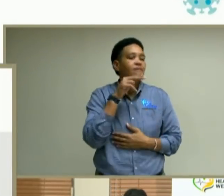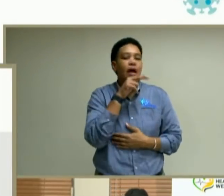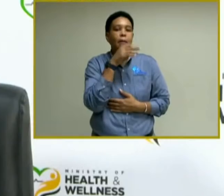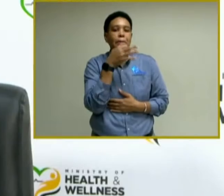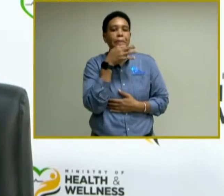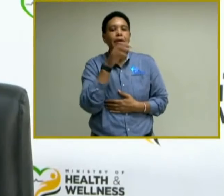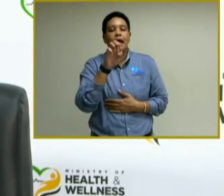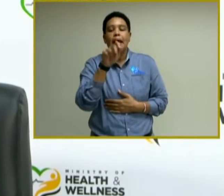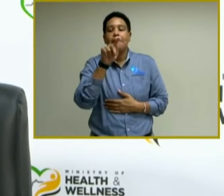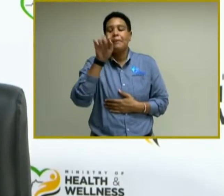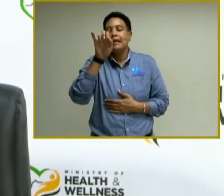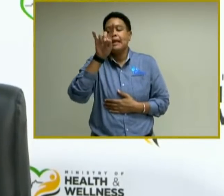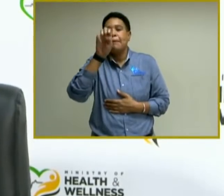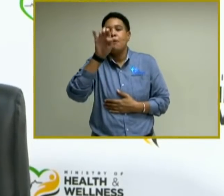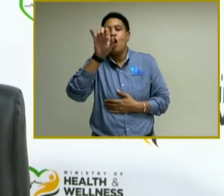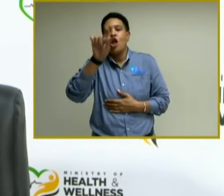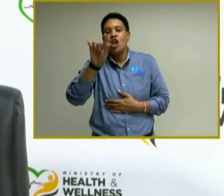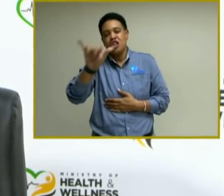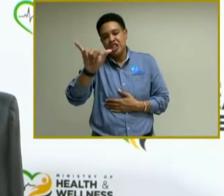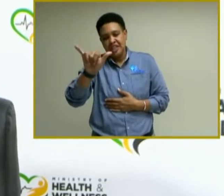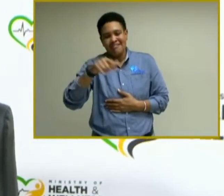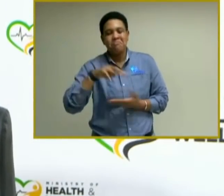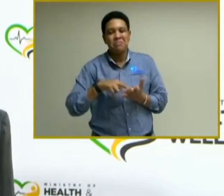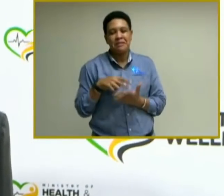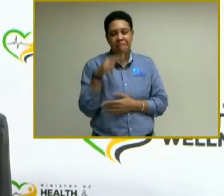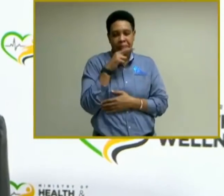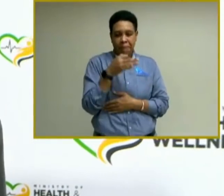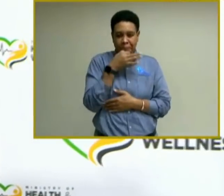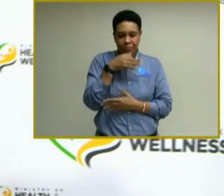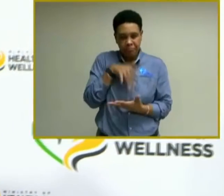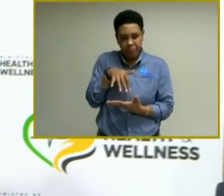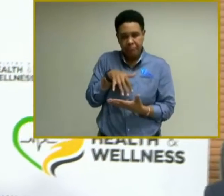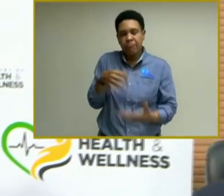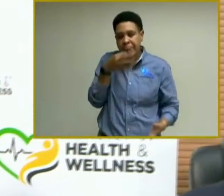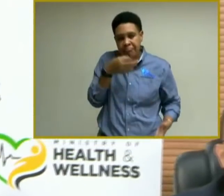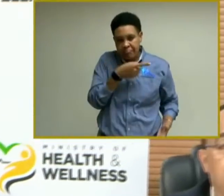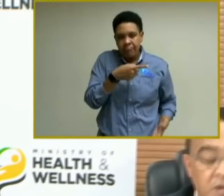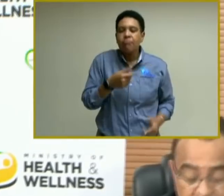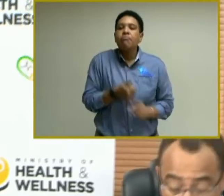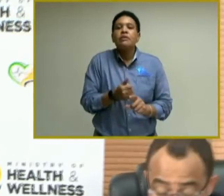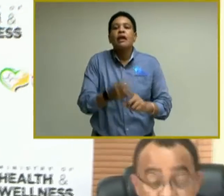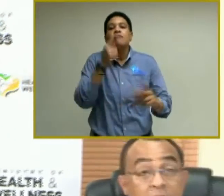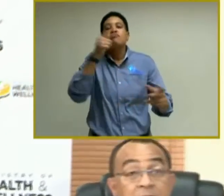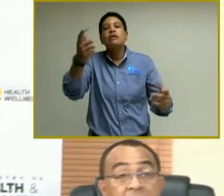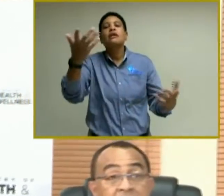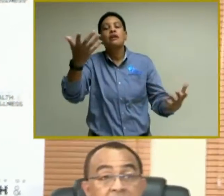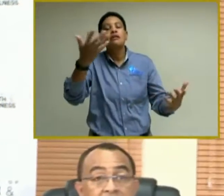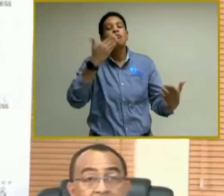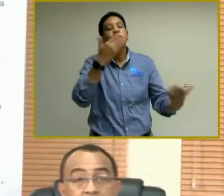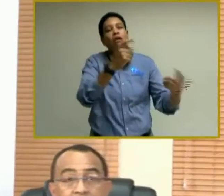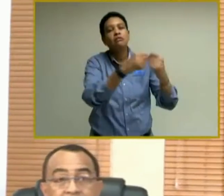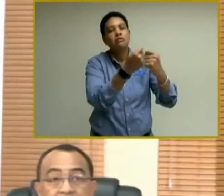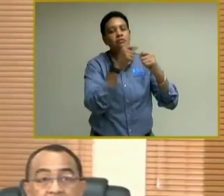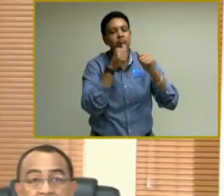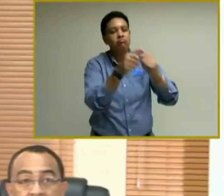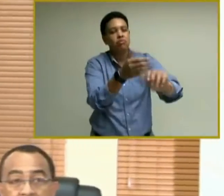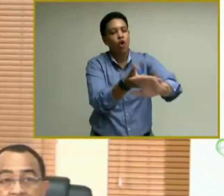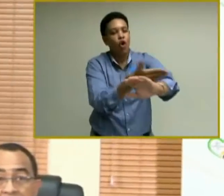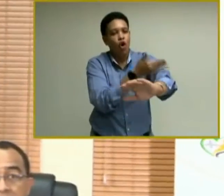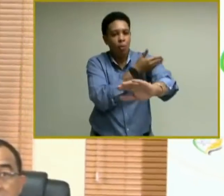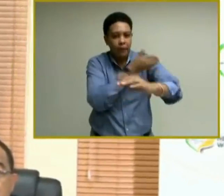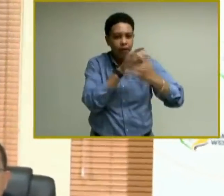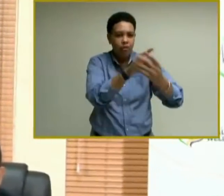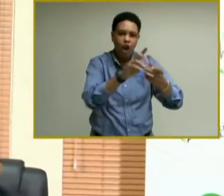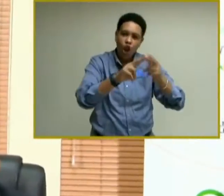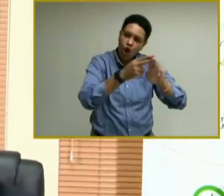epidemiology. Thank you very much, Dr. Webster-Carr. Thanks to your team for the continuous updates on the numbers.